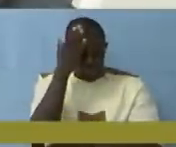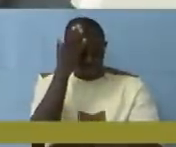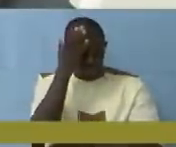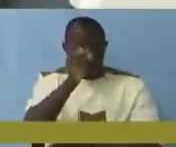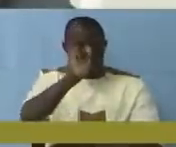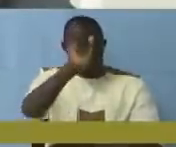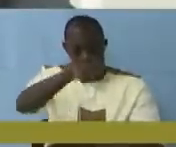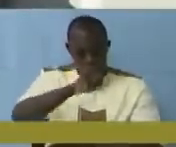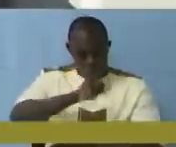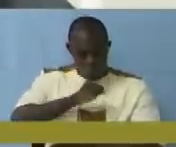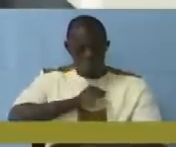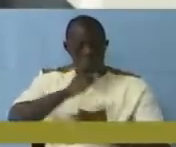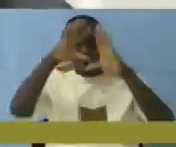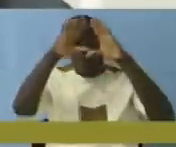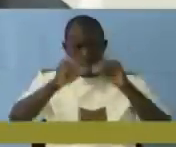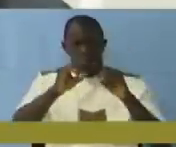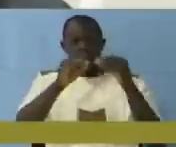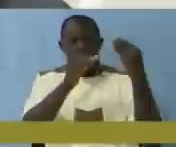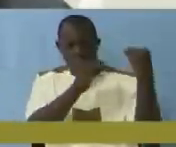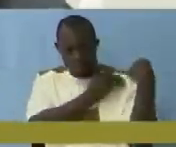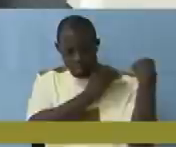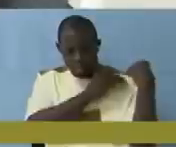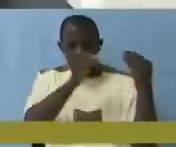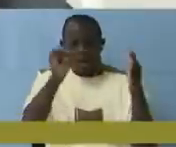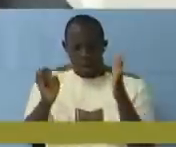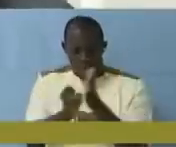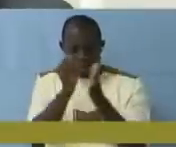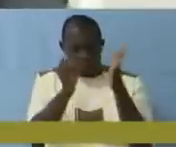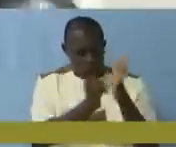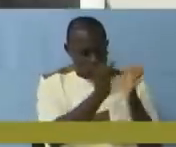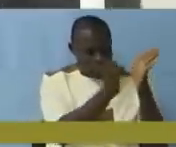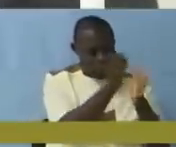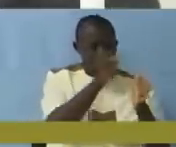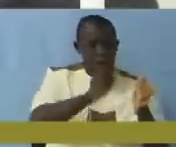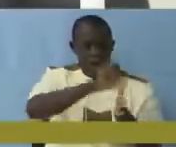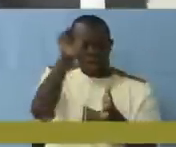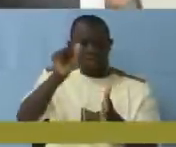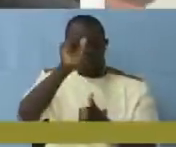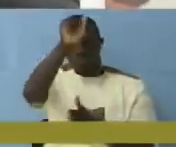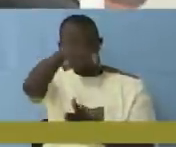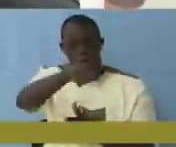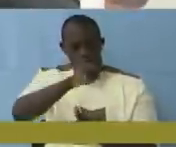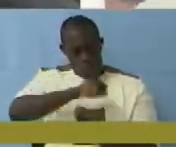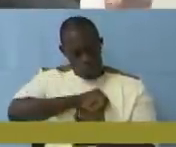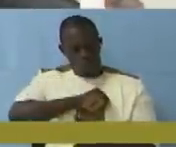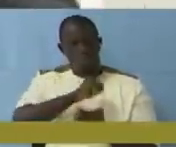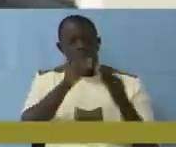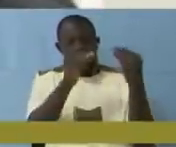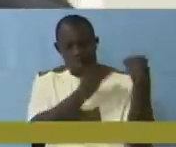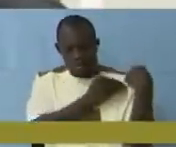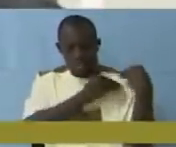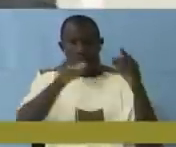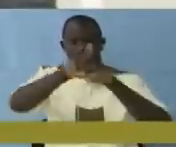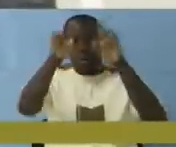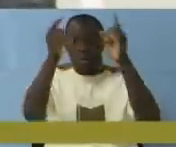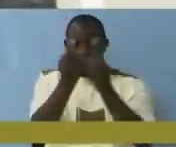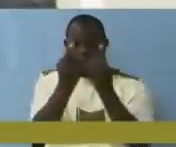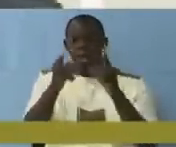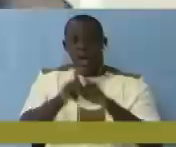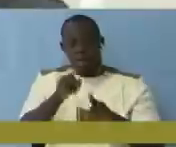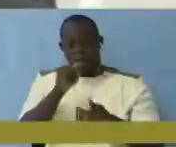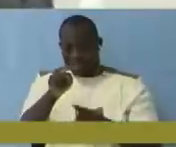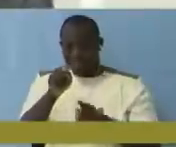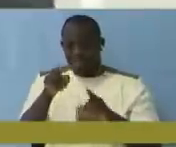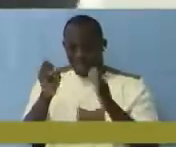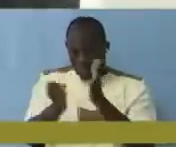was responsible for investigations and it was your unit that investigated this particular activity. You're trying to run away